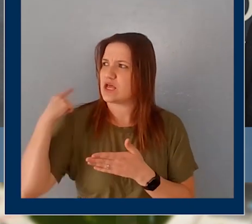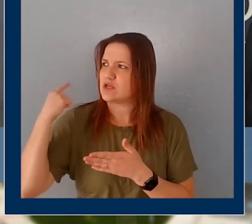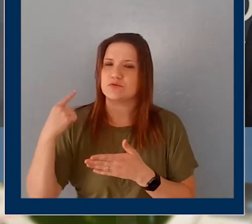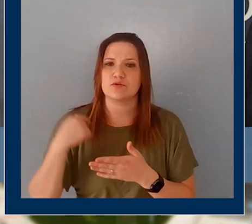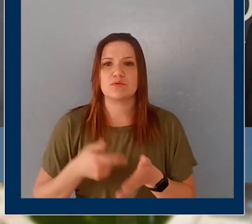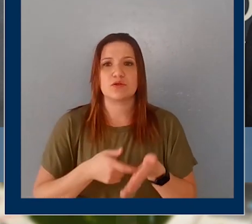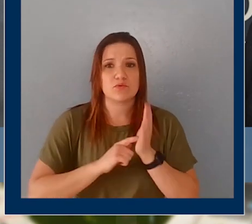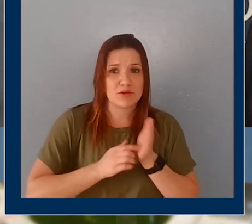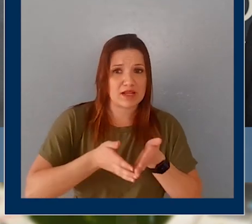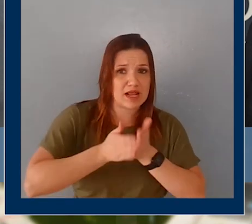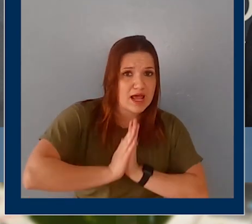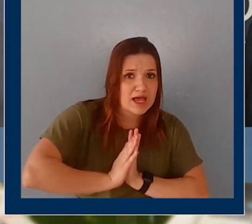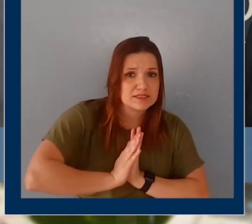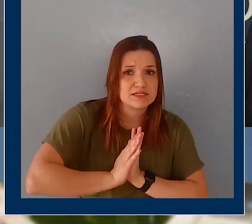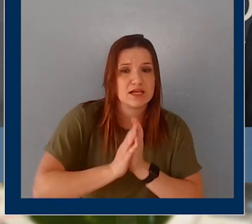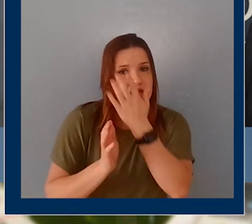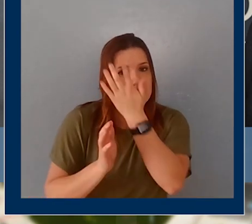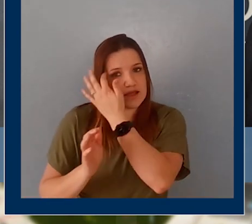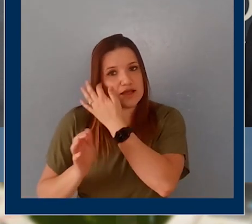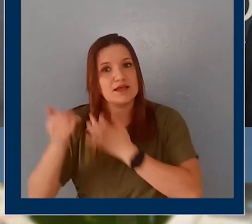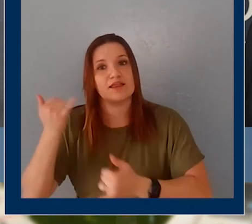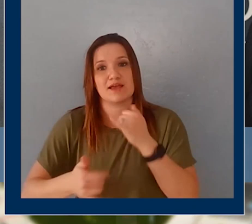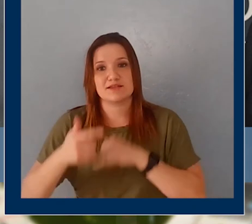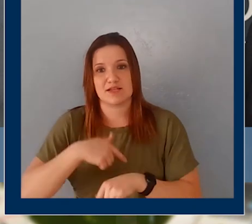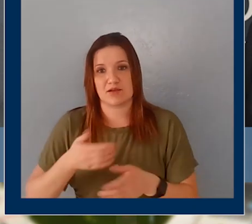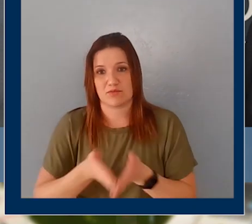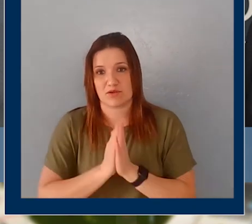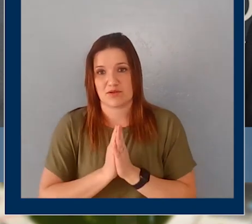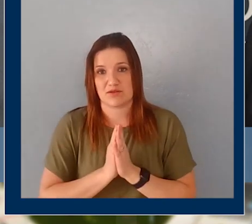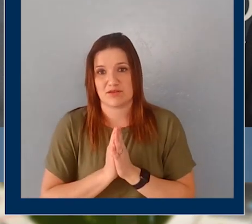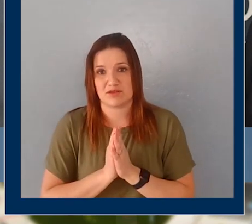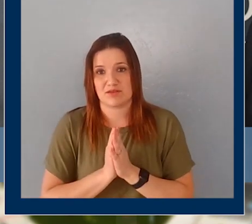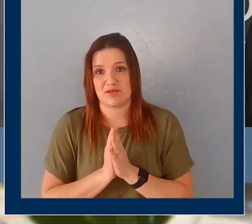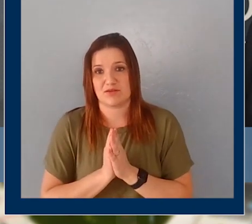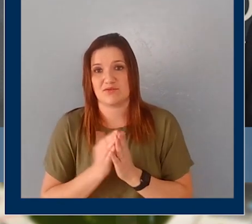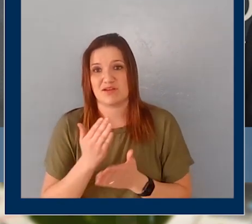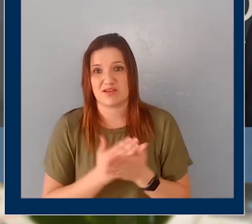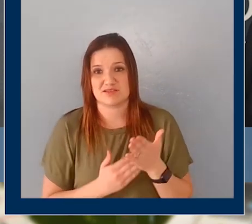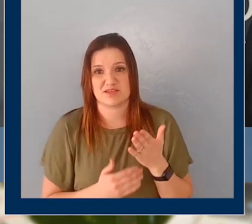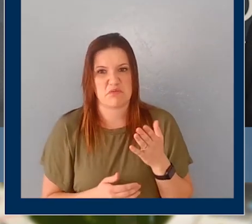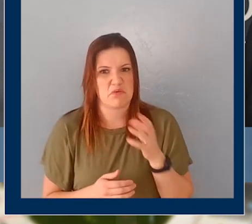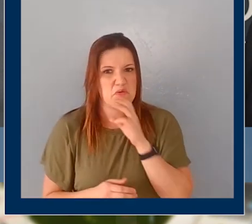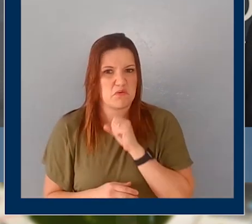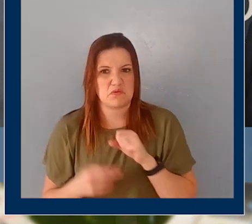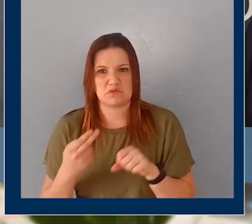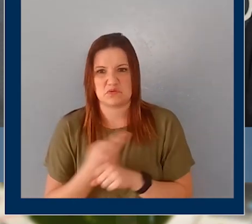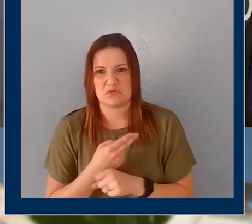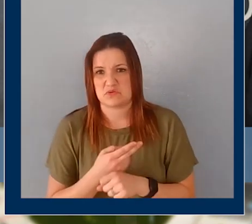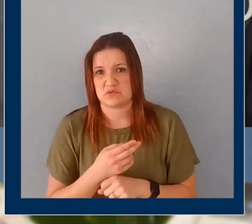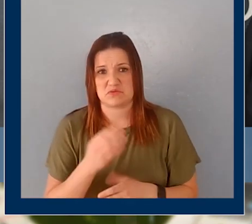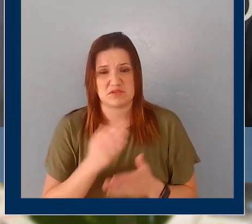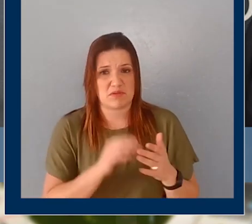to everyone online who has joined us. We will put out the questions and answers on our website along with this